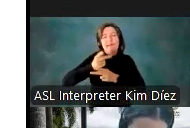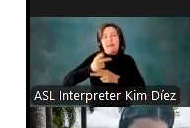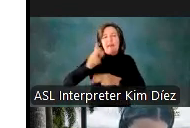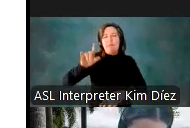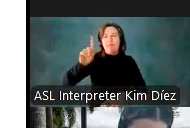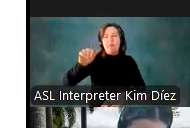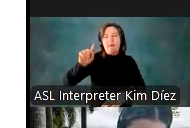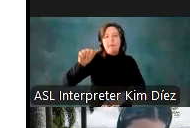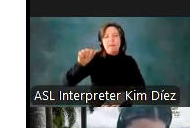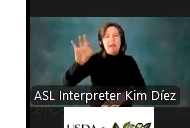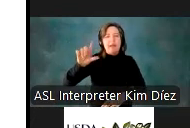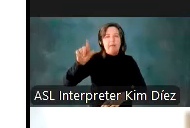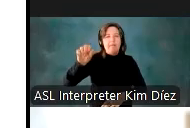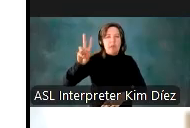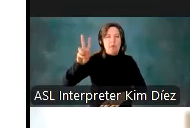people.